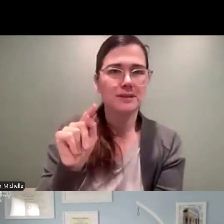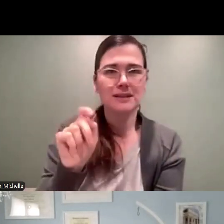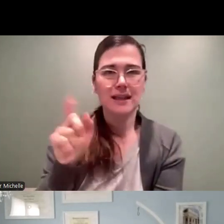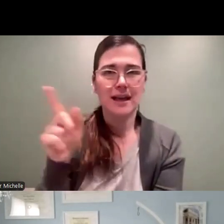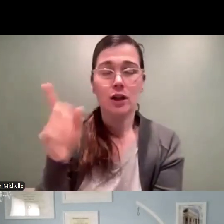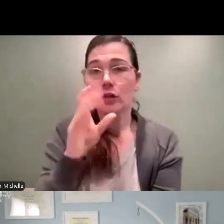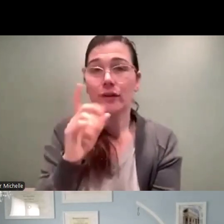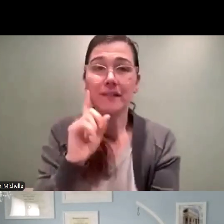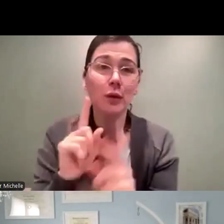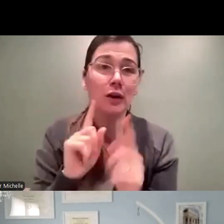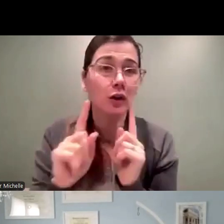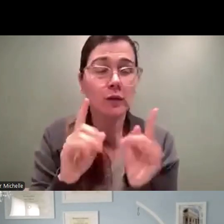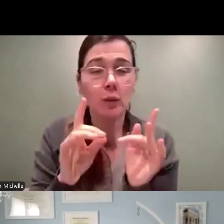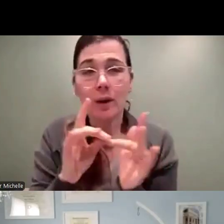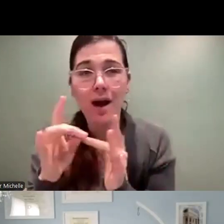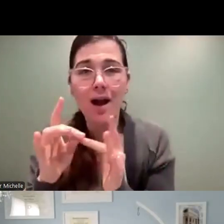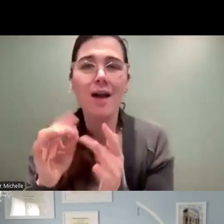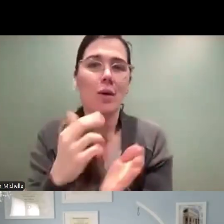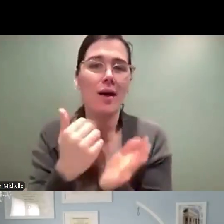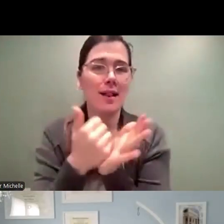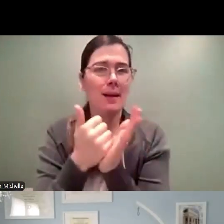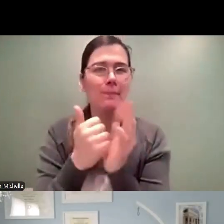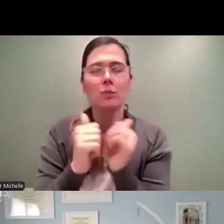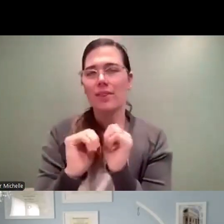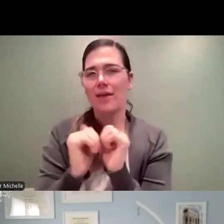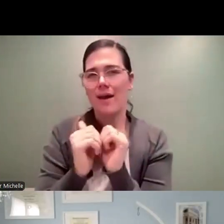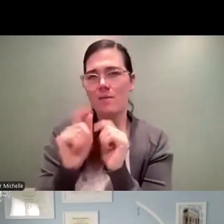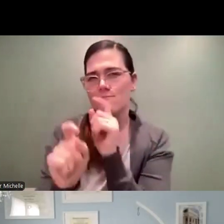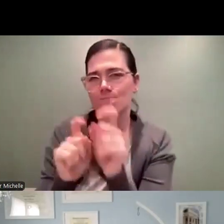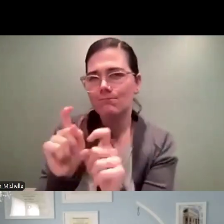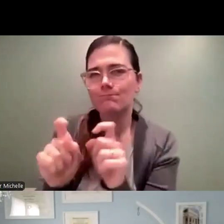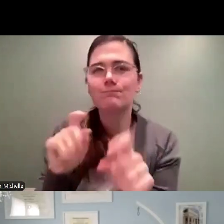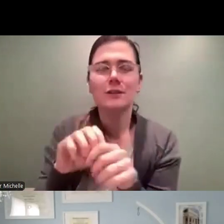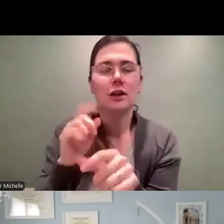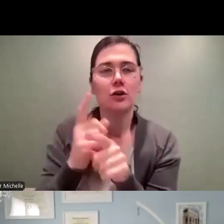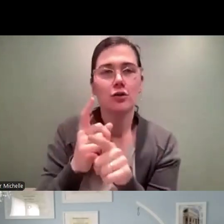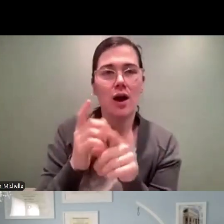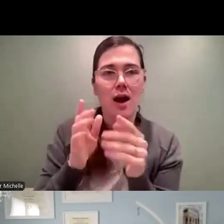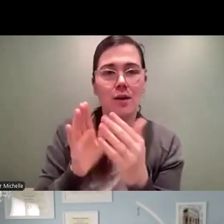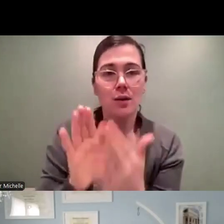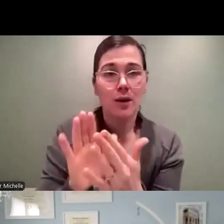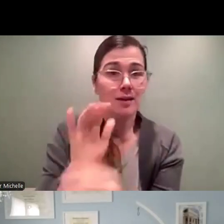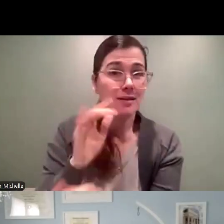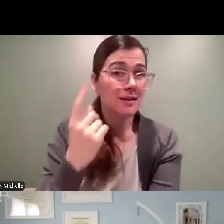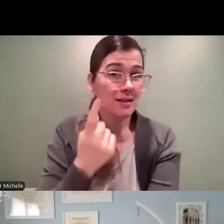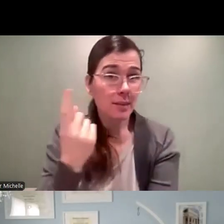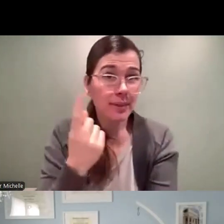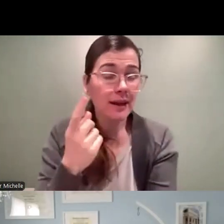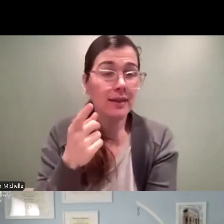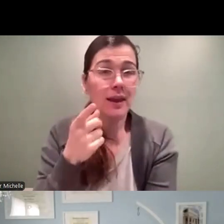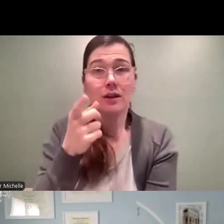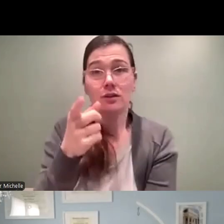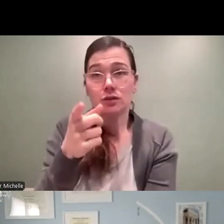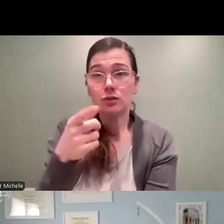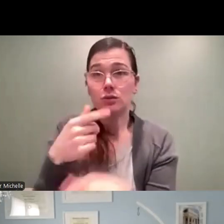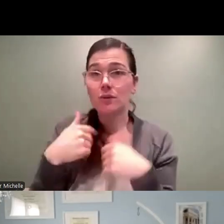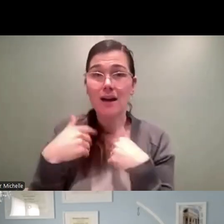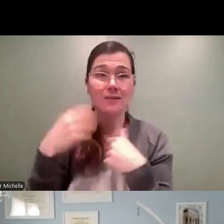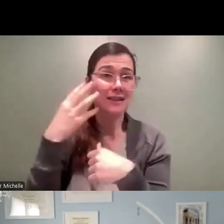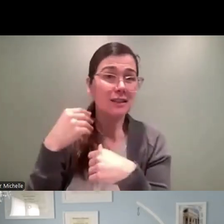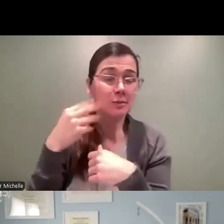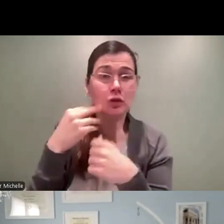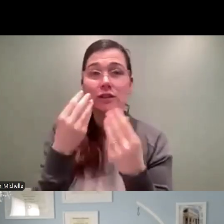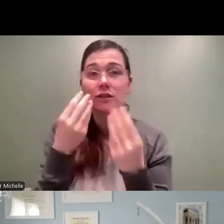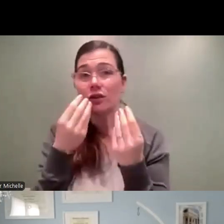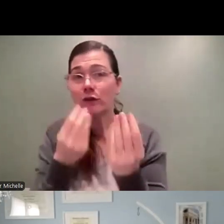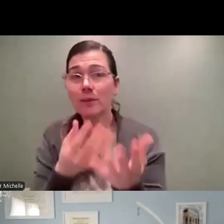or help with the right asking the right questions in the right way. So is this something that you actually have some information